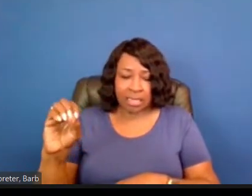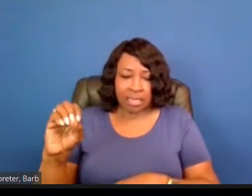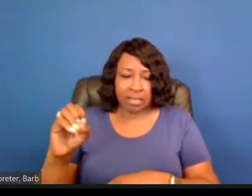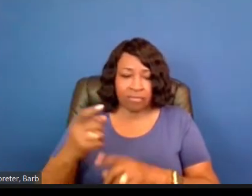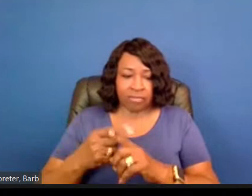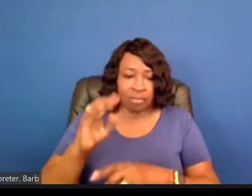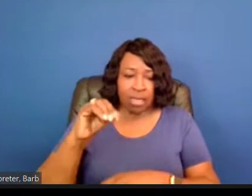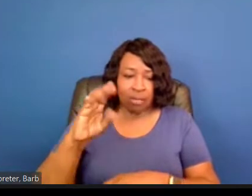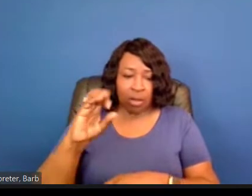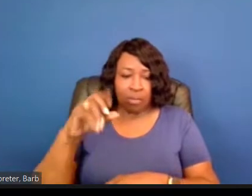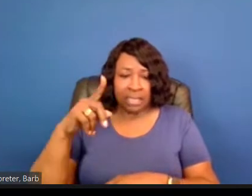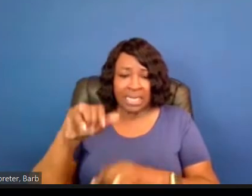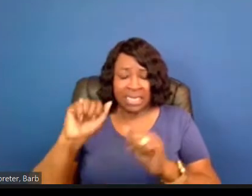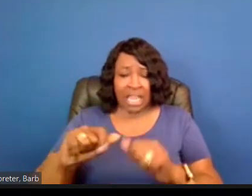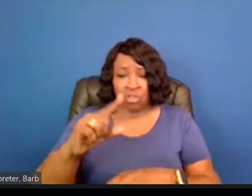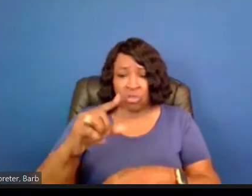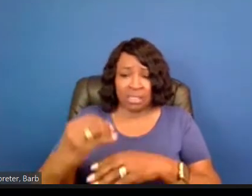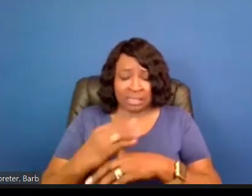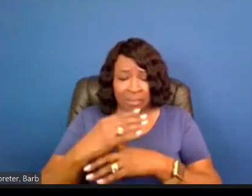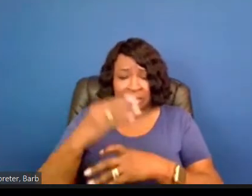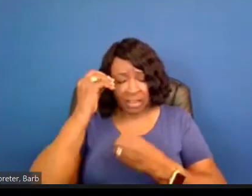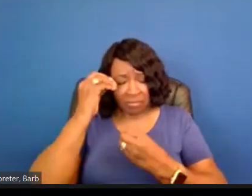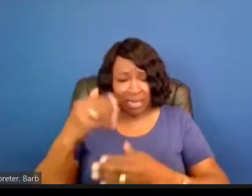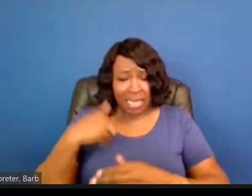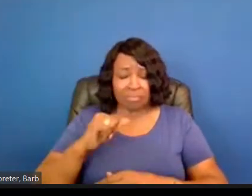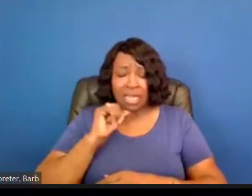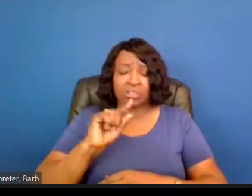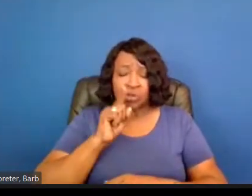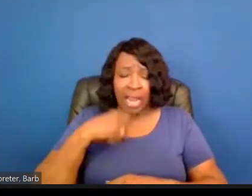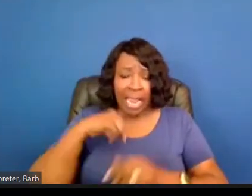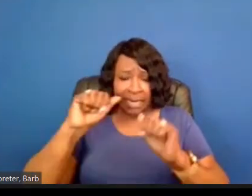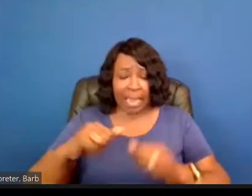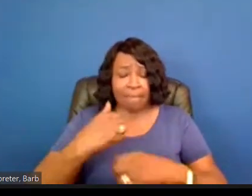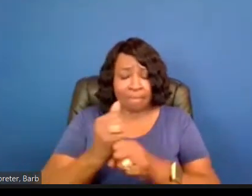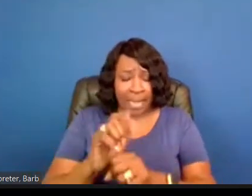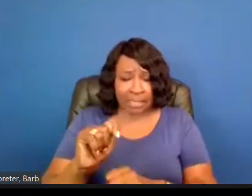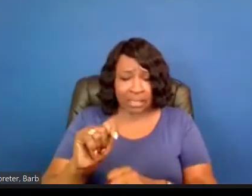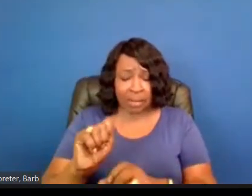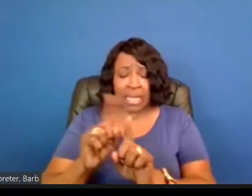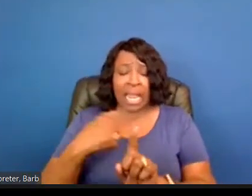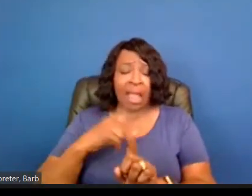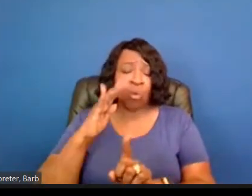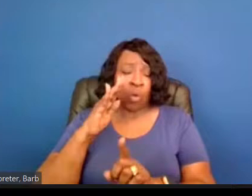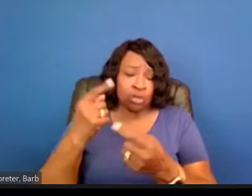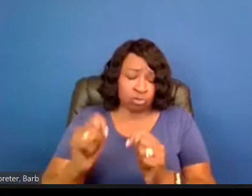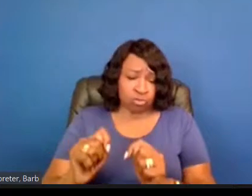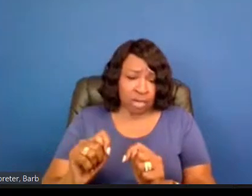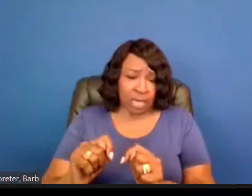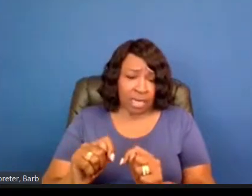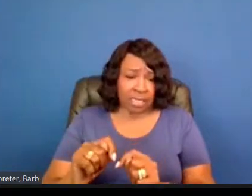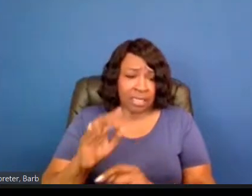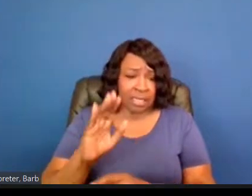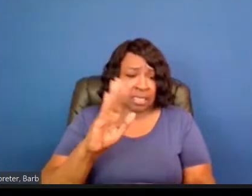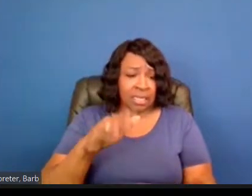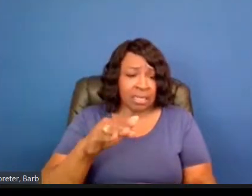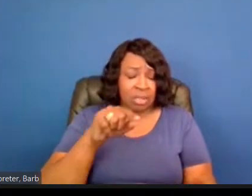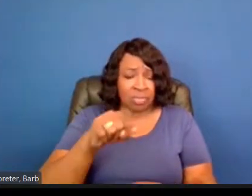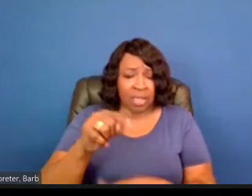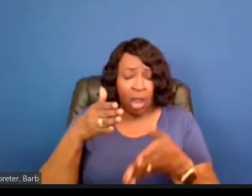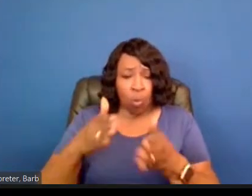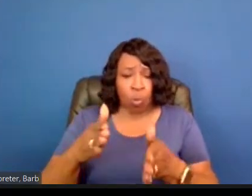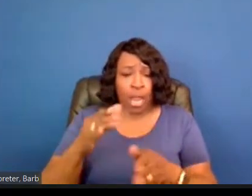me the information? I'm going to really try. Yes, of course. Doreen, is there a way that you